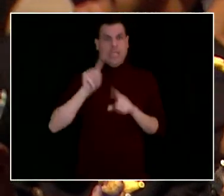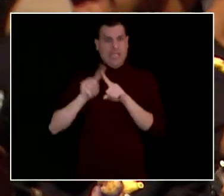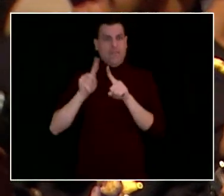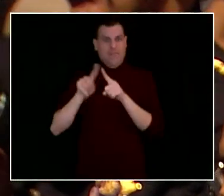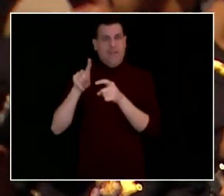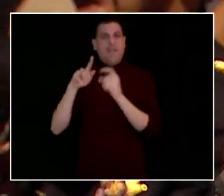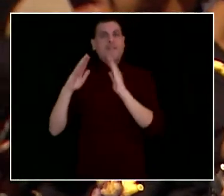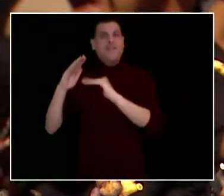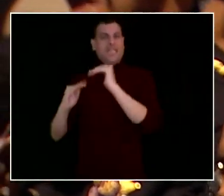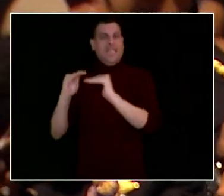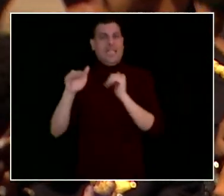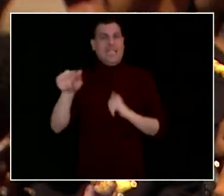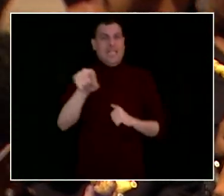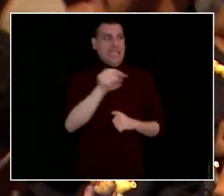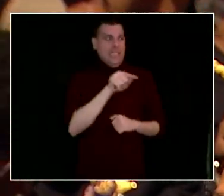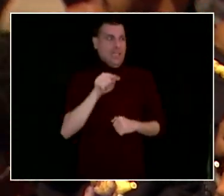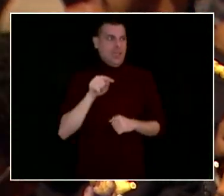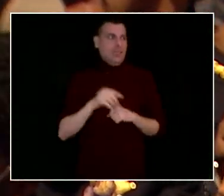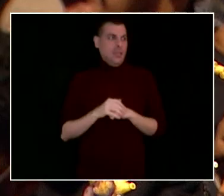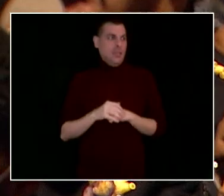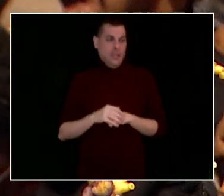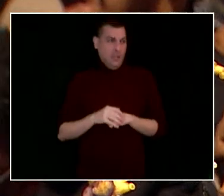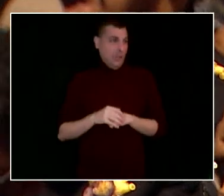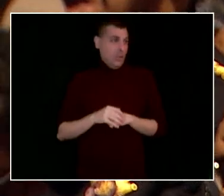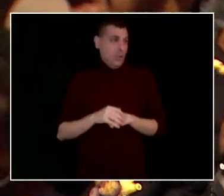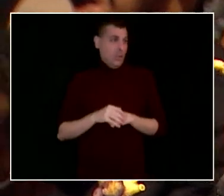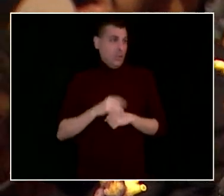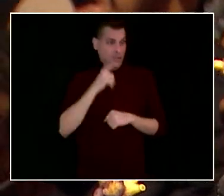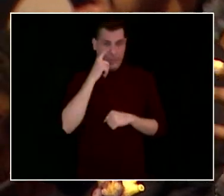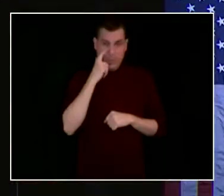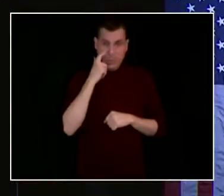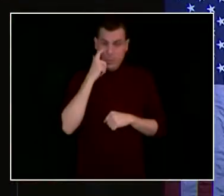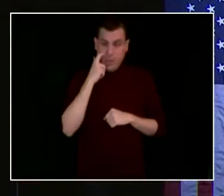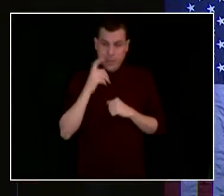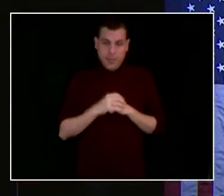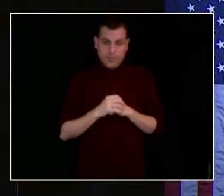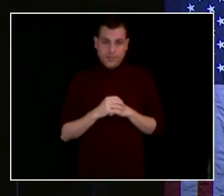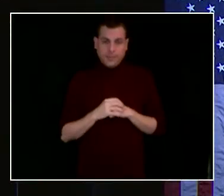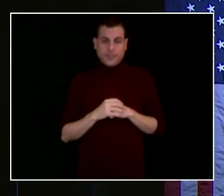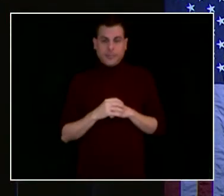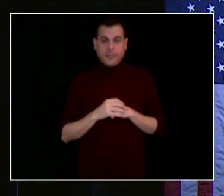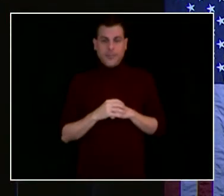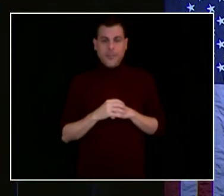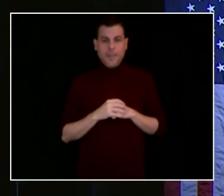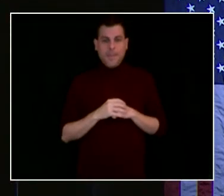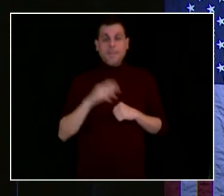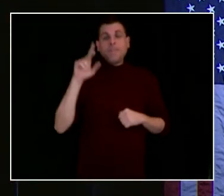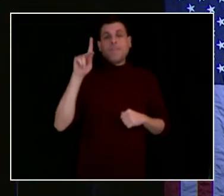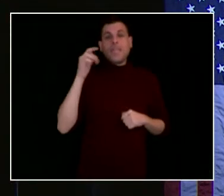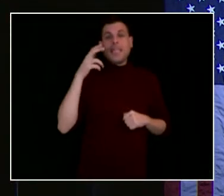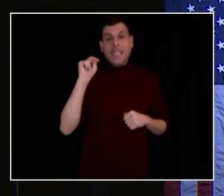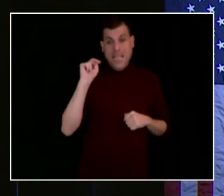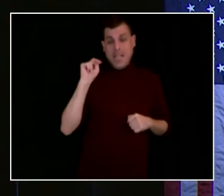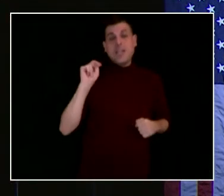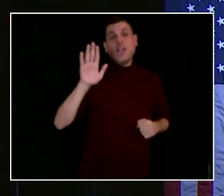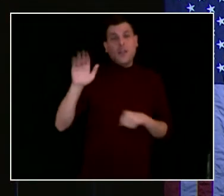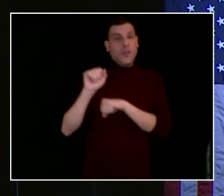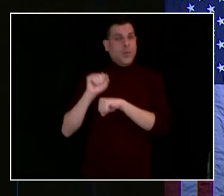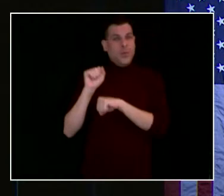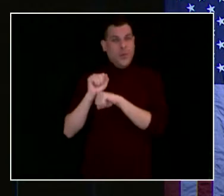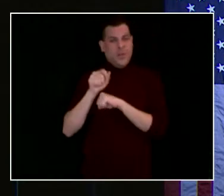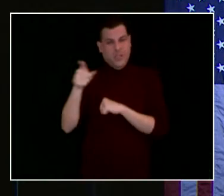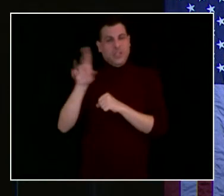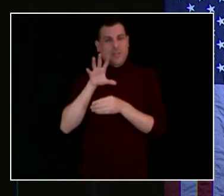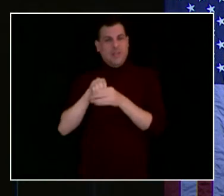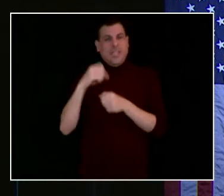Karen Davis, the secretary of Marlborough Housing Tenant Associates. Karen is a proud member of the South Brooklyn Royals Drumline